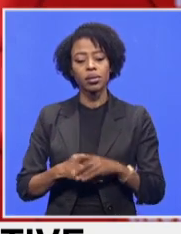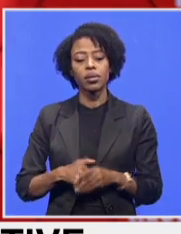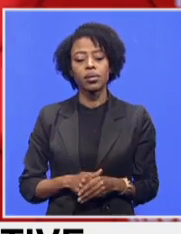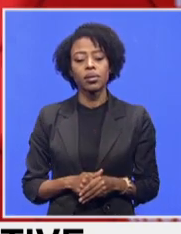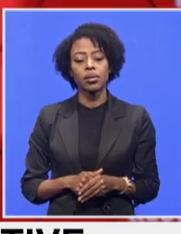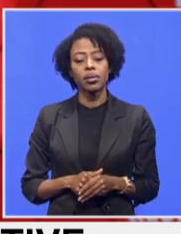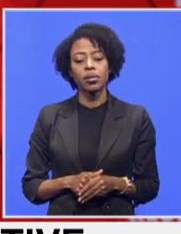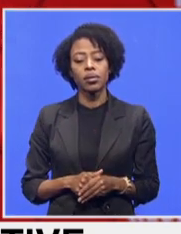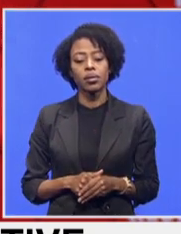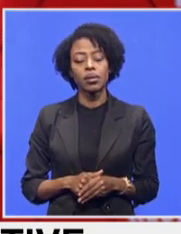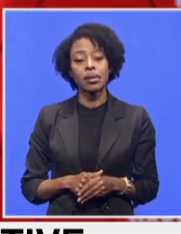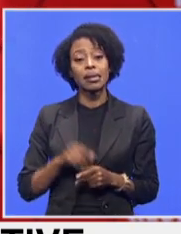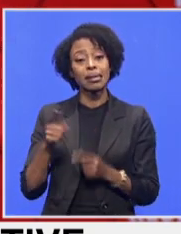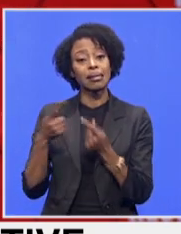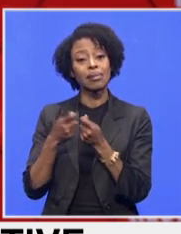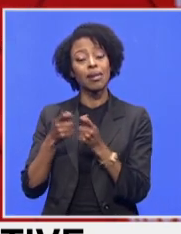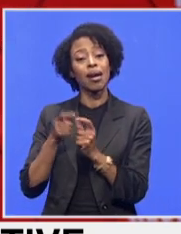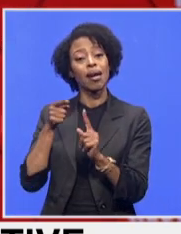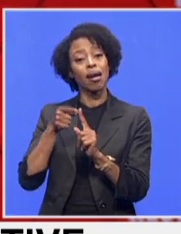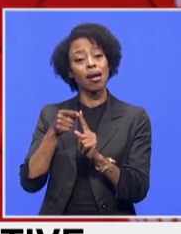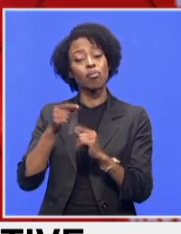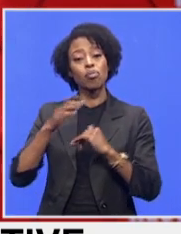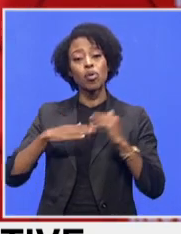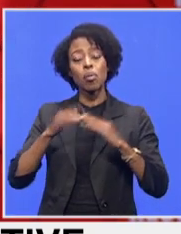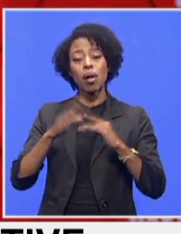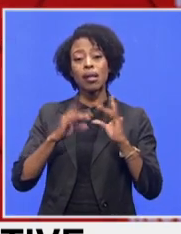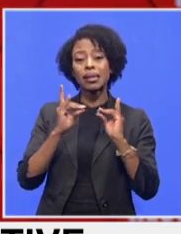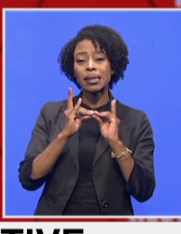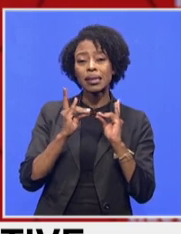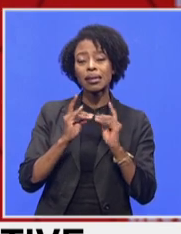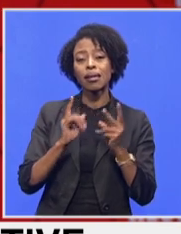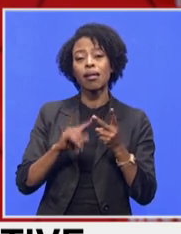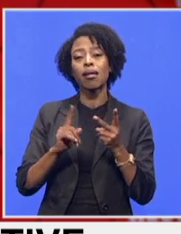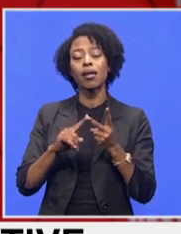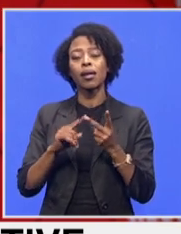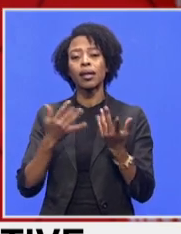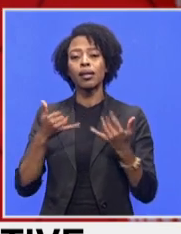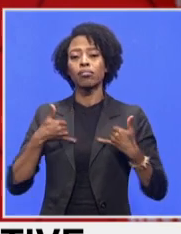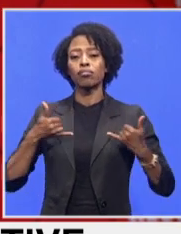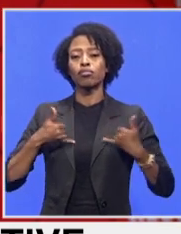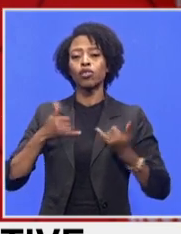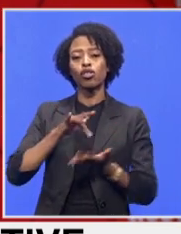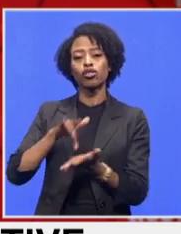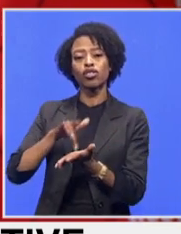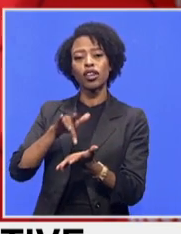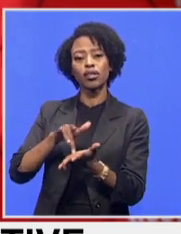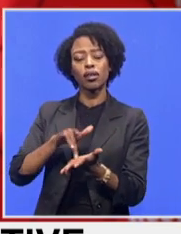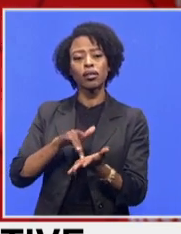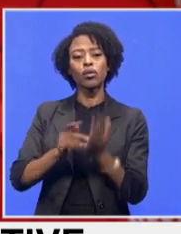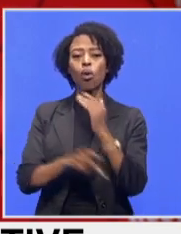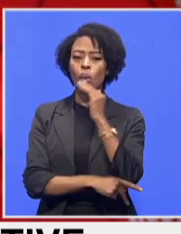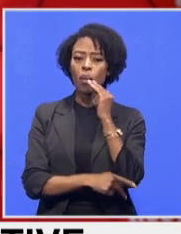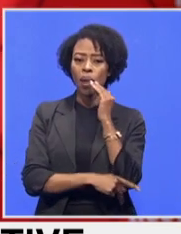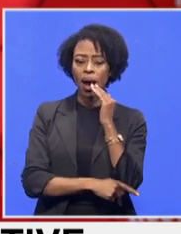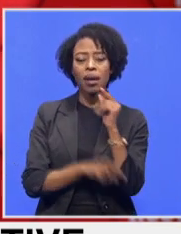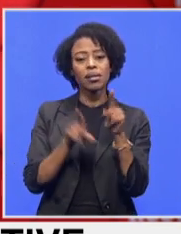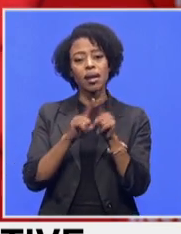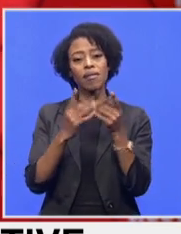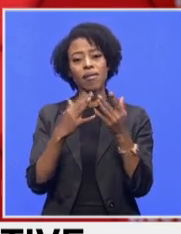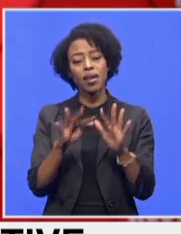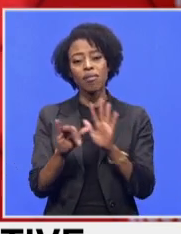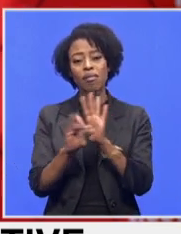that is meant to build stadiums and recreational facilities, as we have seen even in